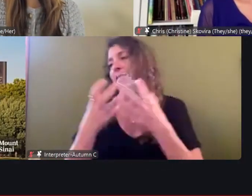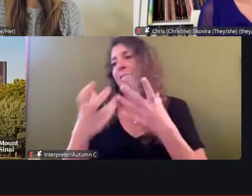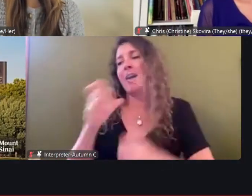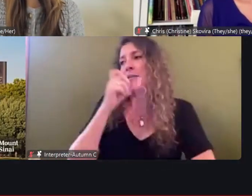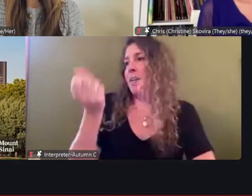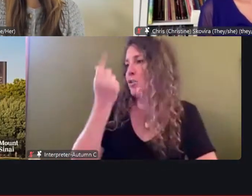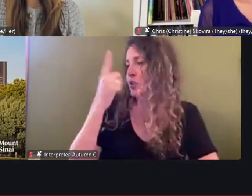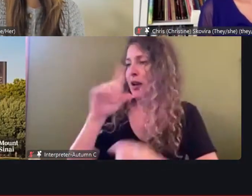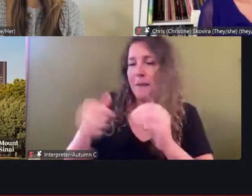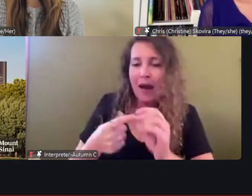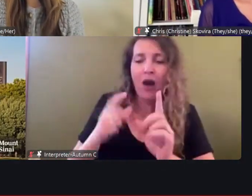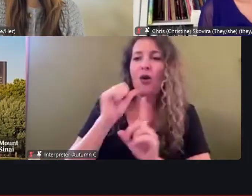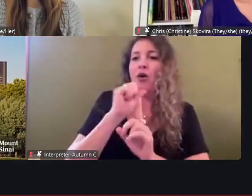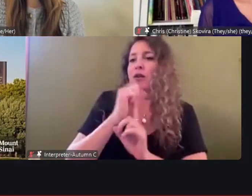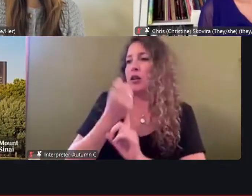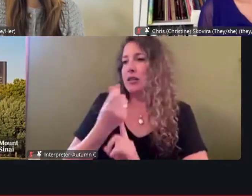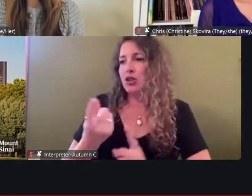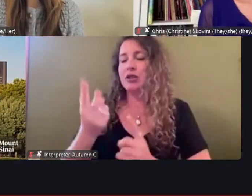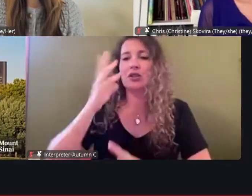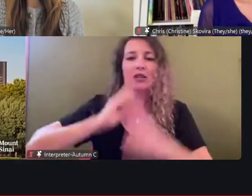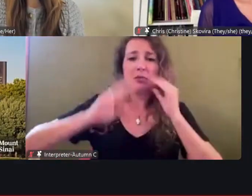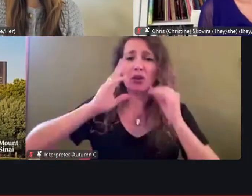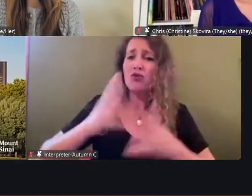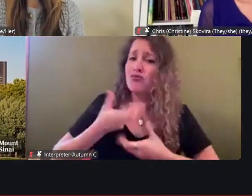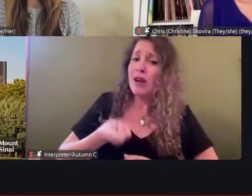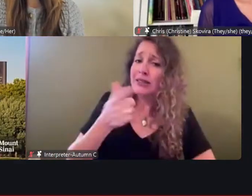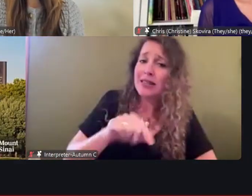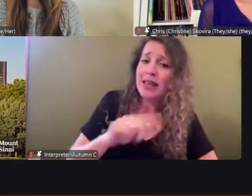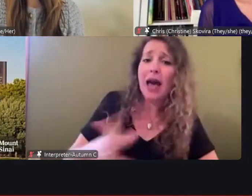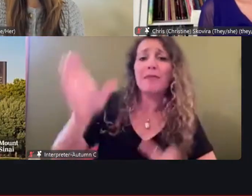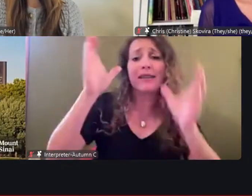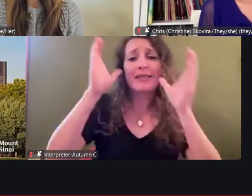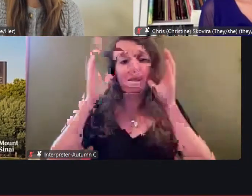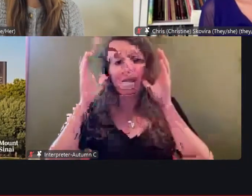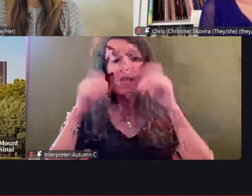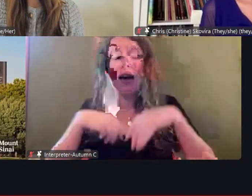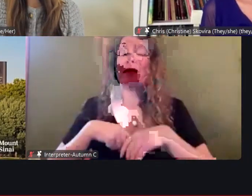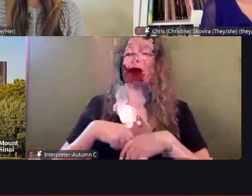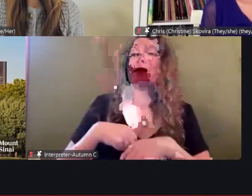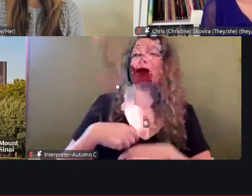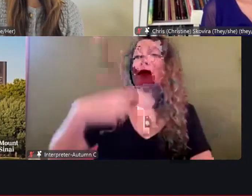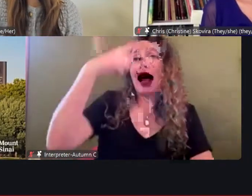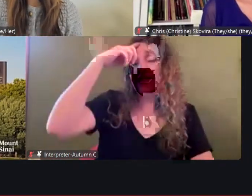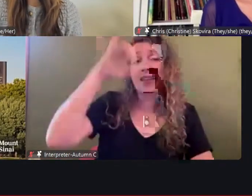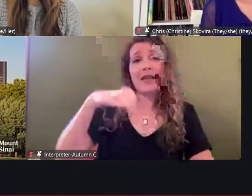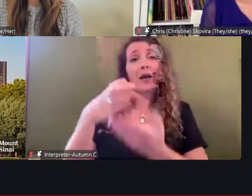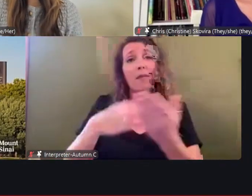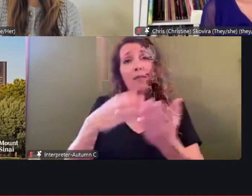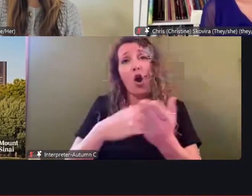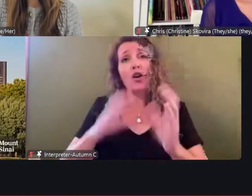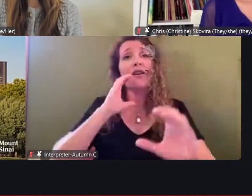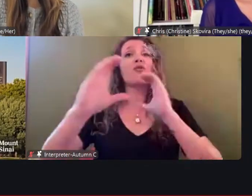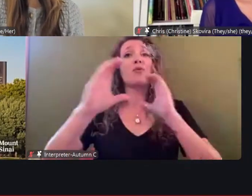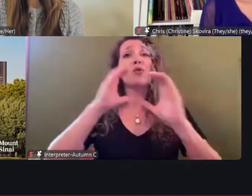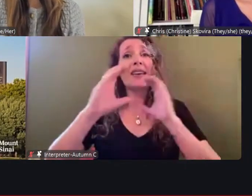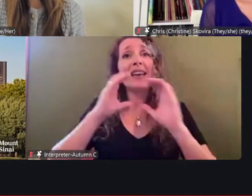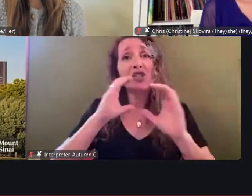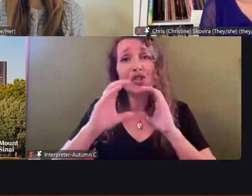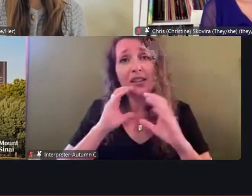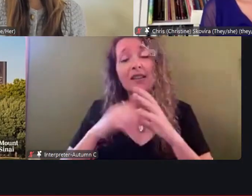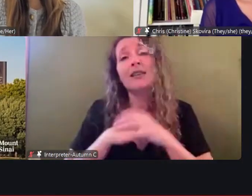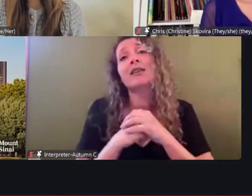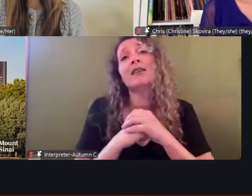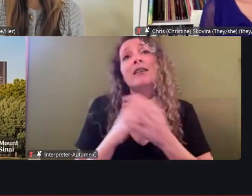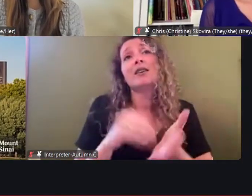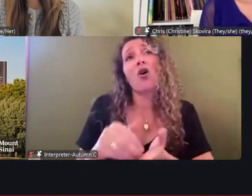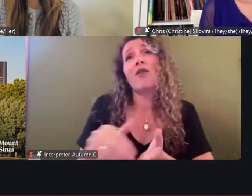these conditions yet. Trust them, listen to them. I think that part of communication is